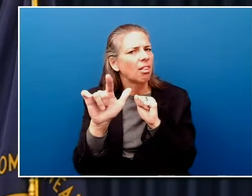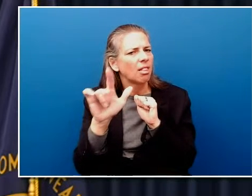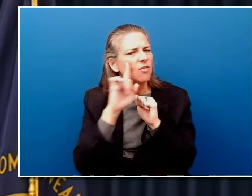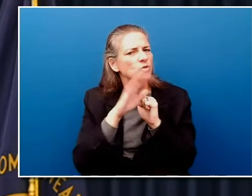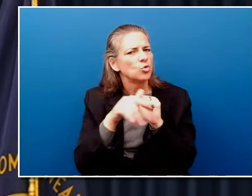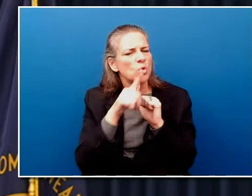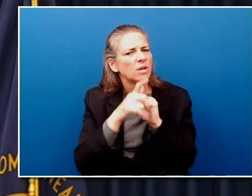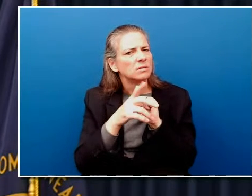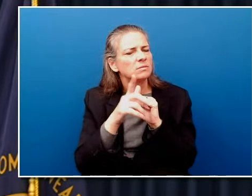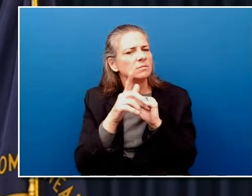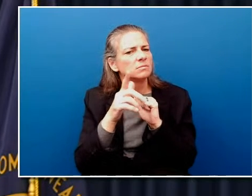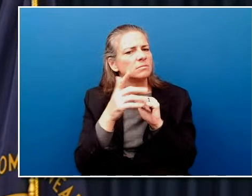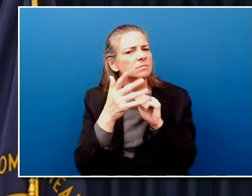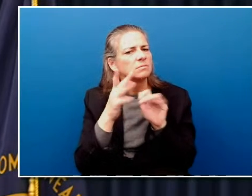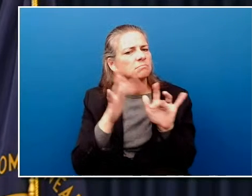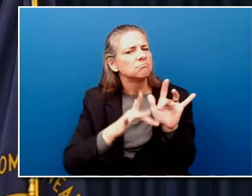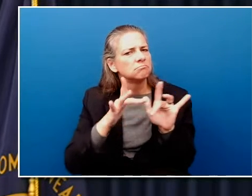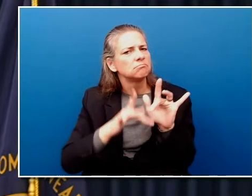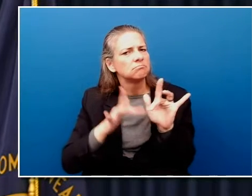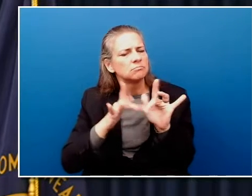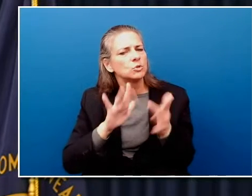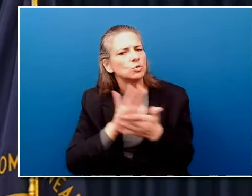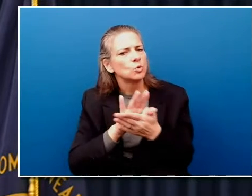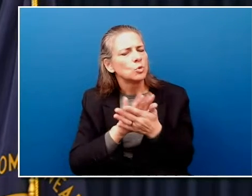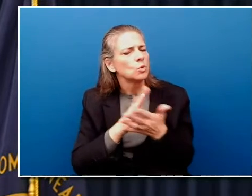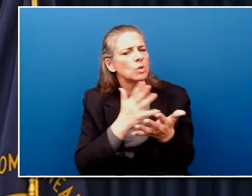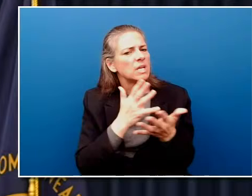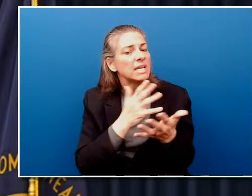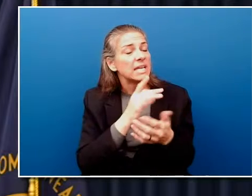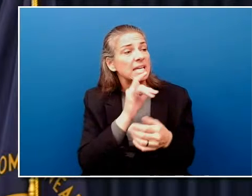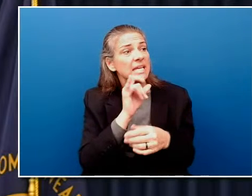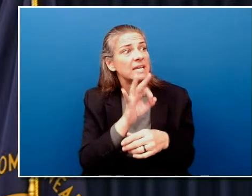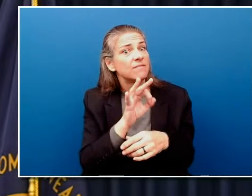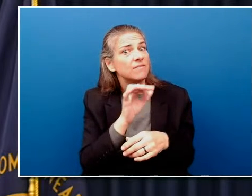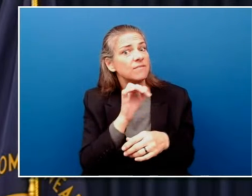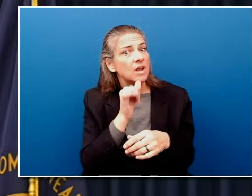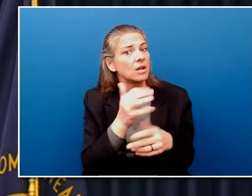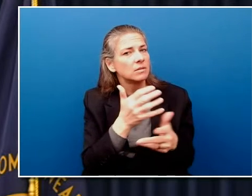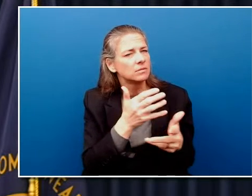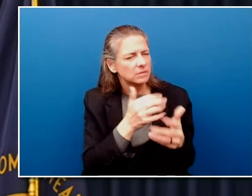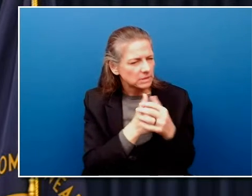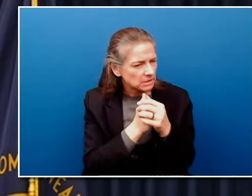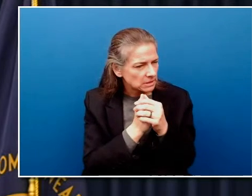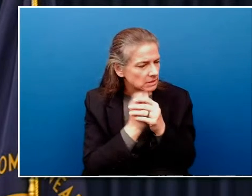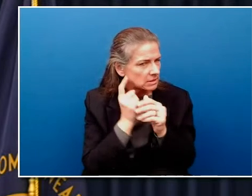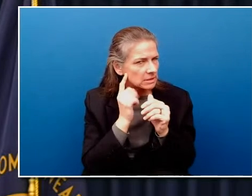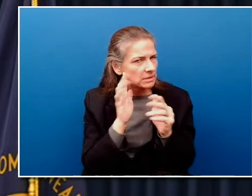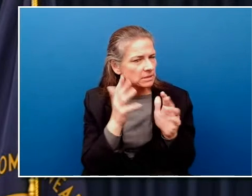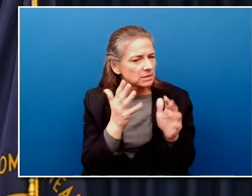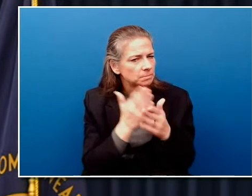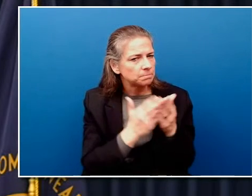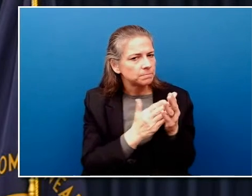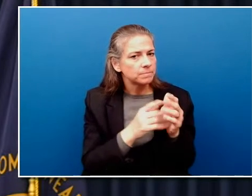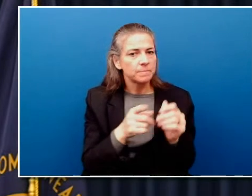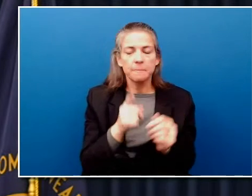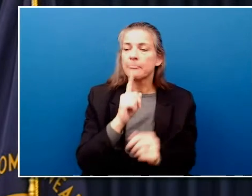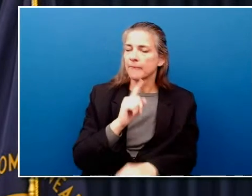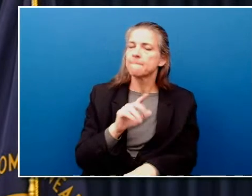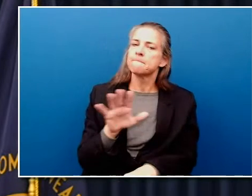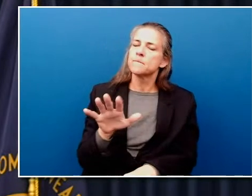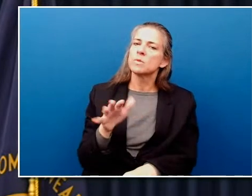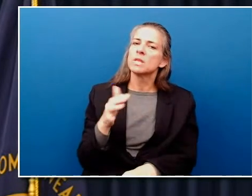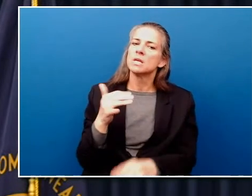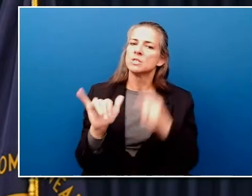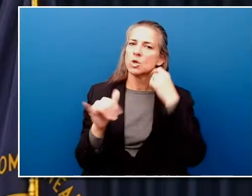missing school. Do you support that or not? And if not, what alternative solutions do you see to contact these people? Yeah, still reviewing the truancy